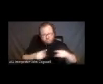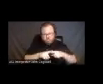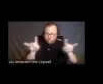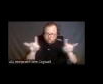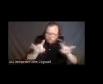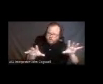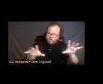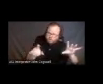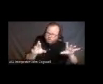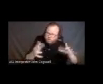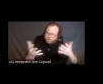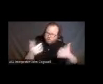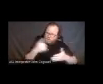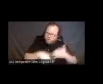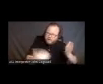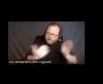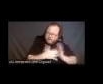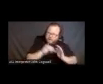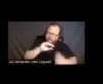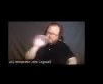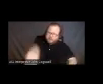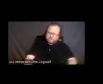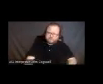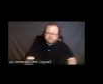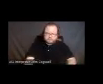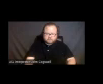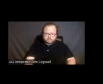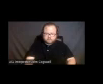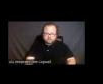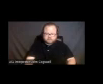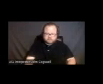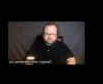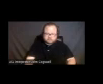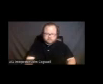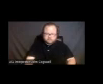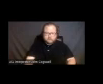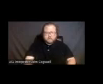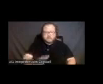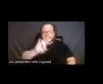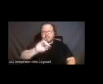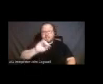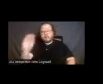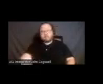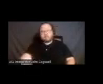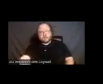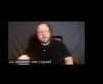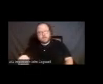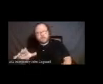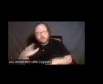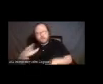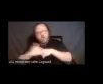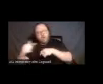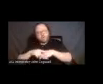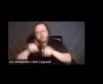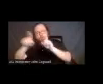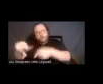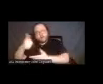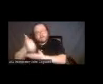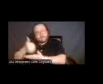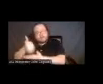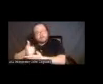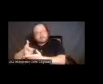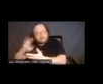crisis? What was that again? 70% of the calls in which they're called out upon to be able to assist